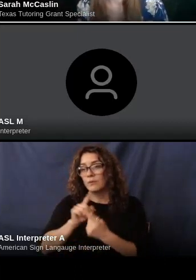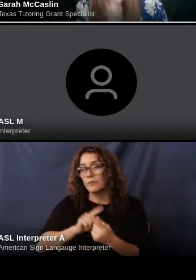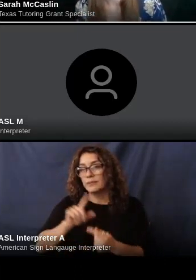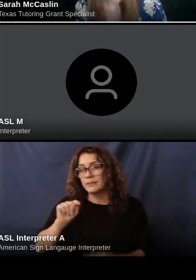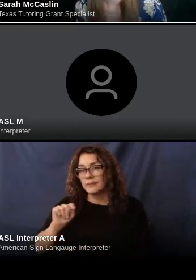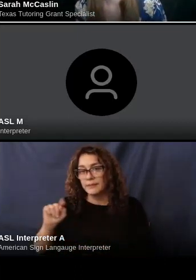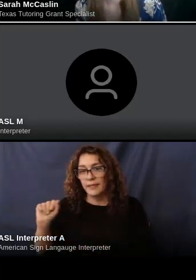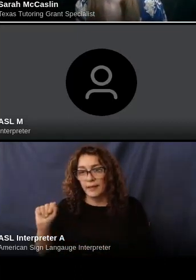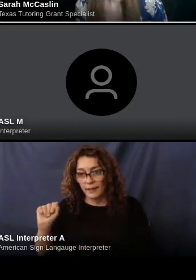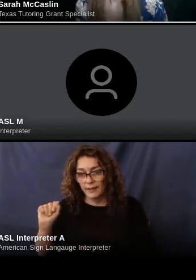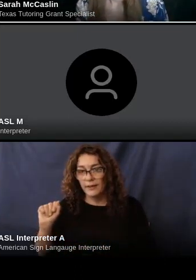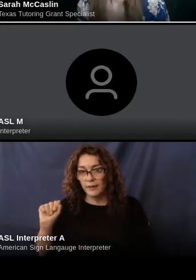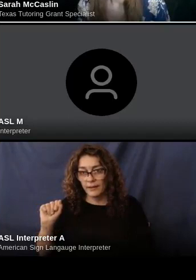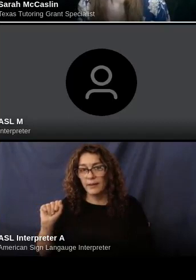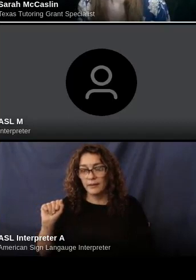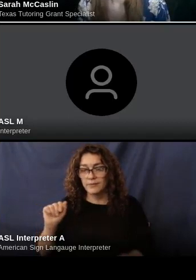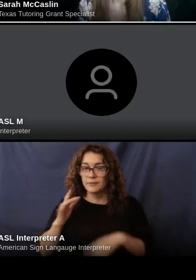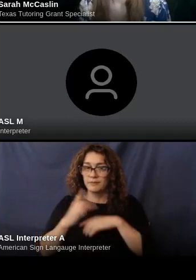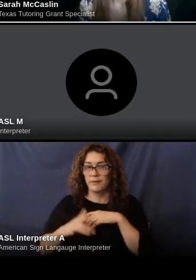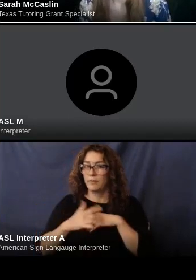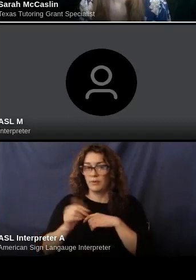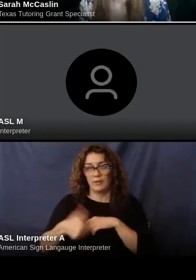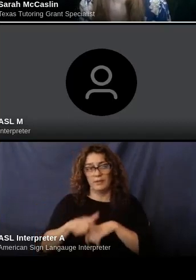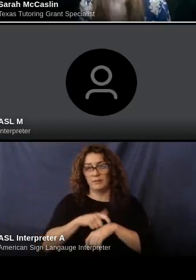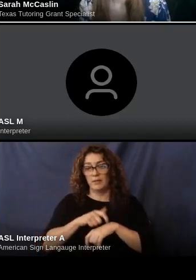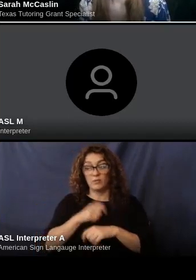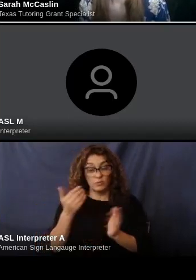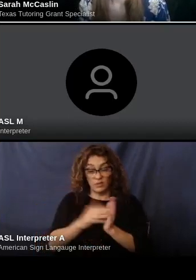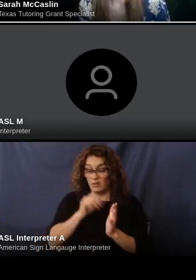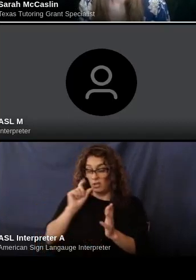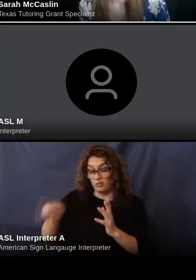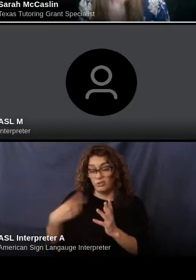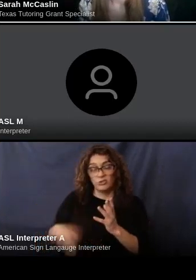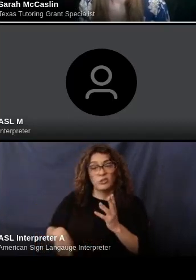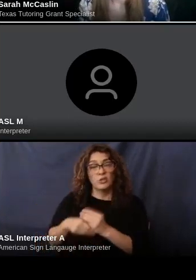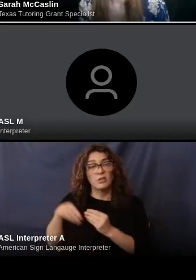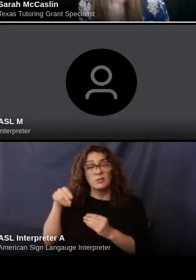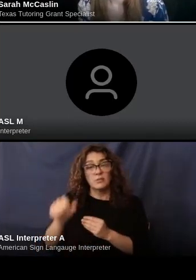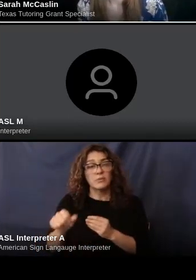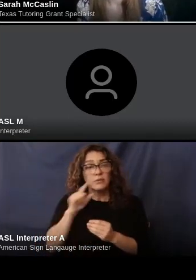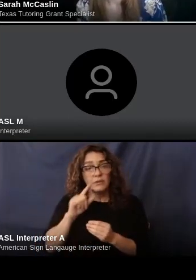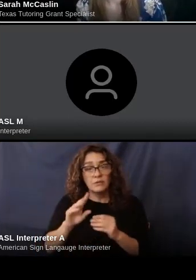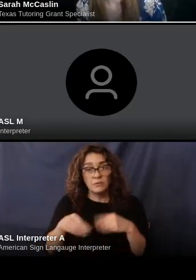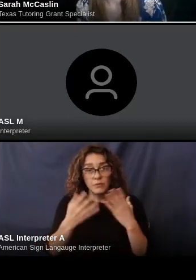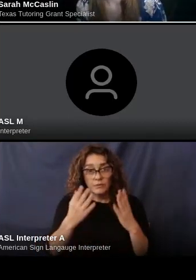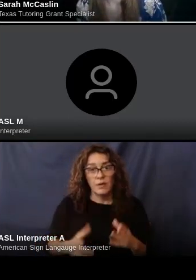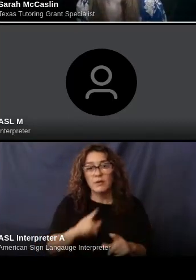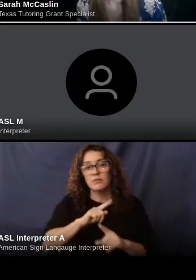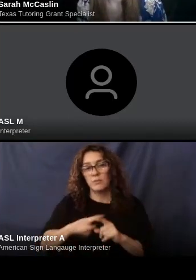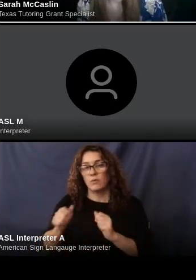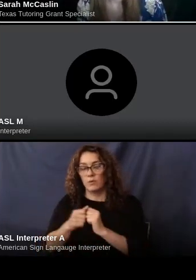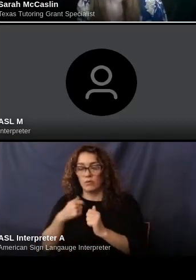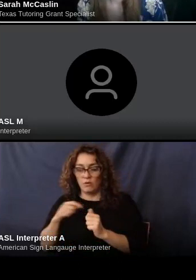one-to-one technical assistance, not only with your subsidized providers, but with implementing Decision